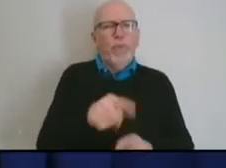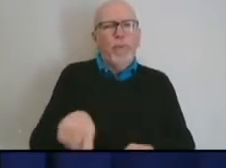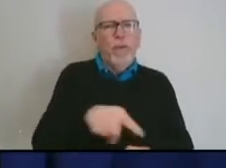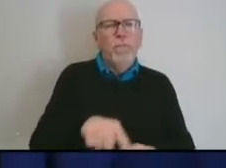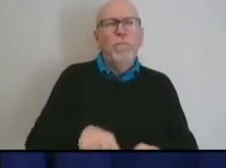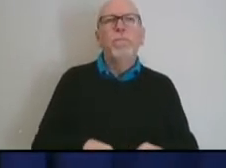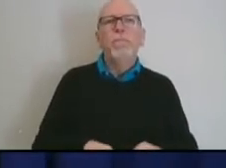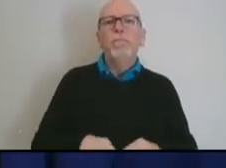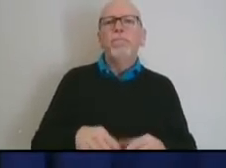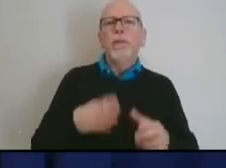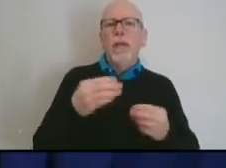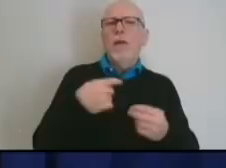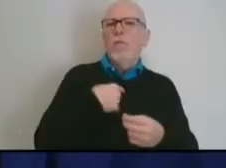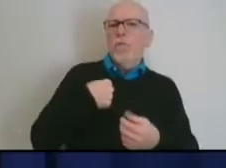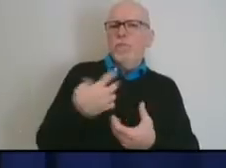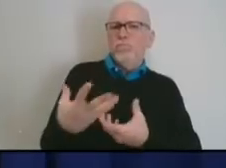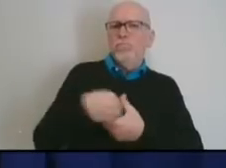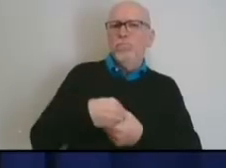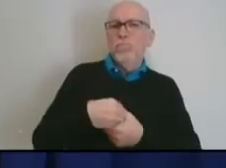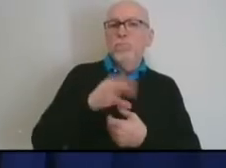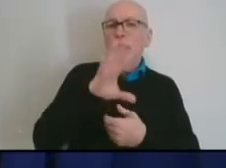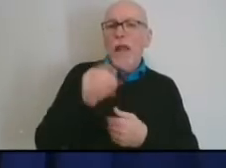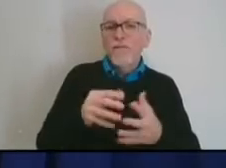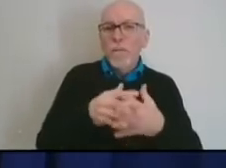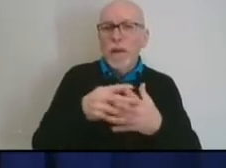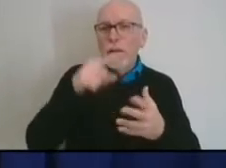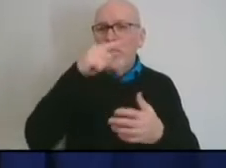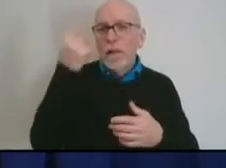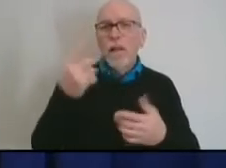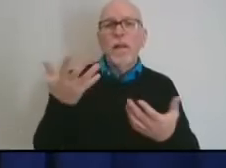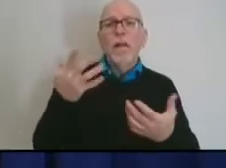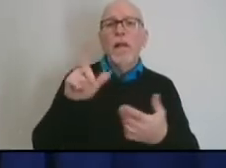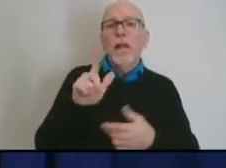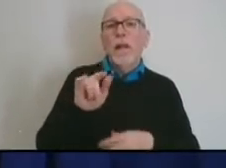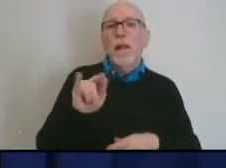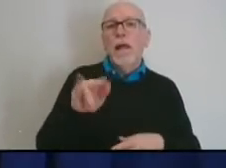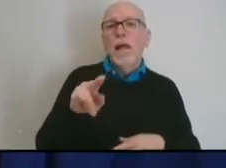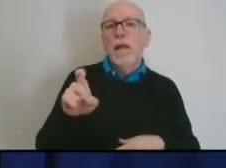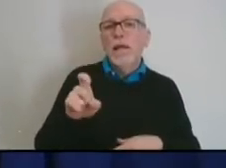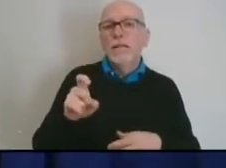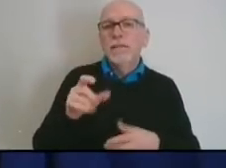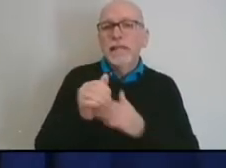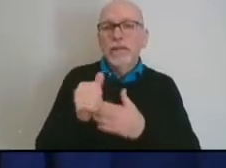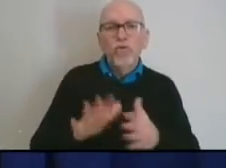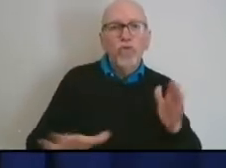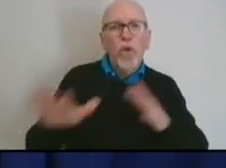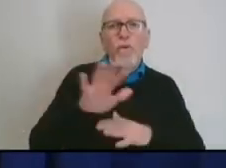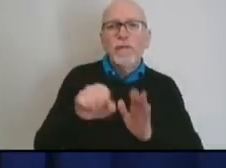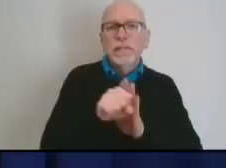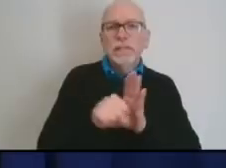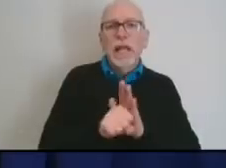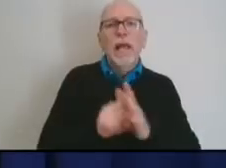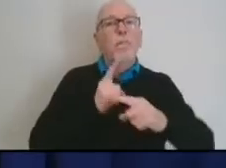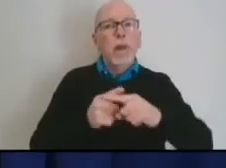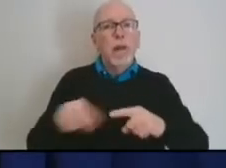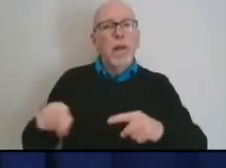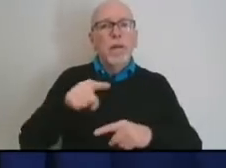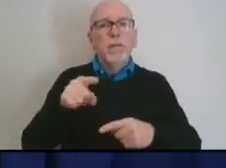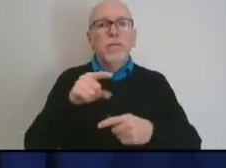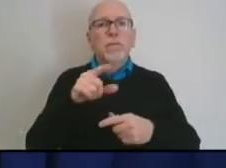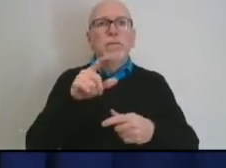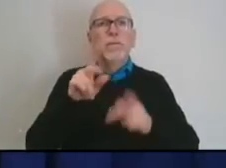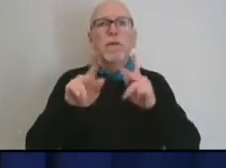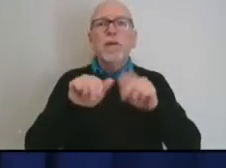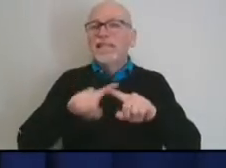engaging African American and Latinx leaders from all over the state, even individuals in other populations, to